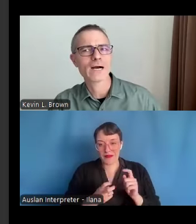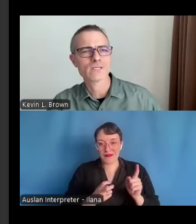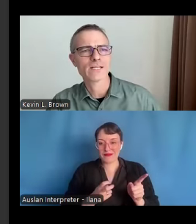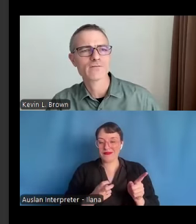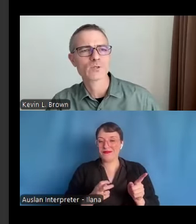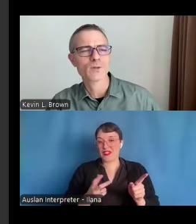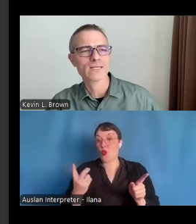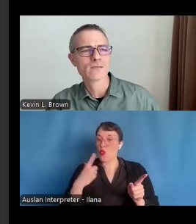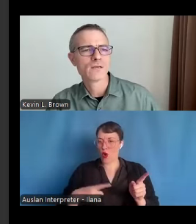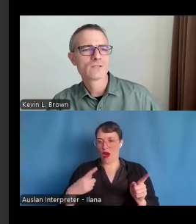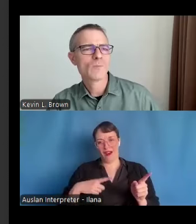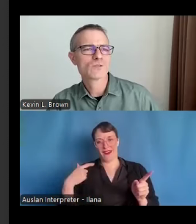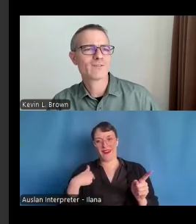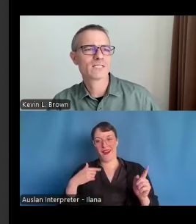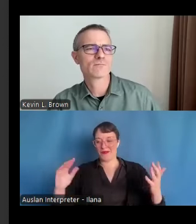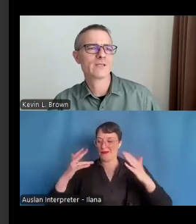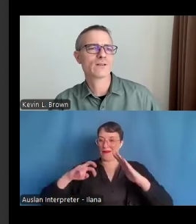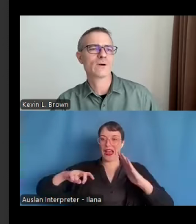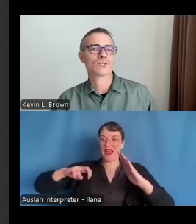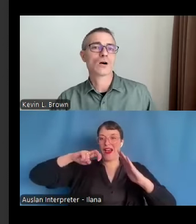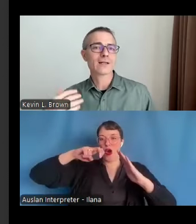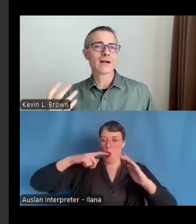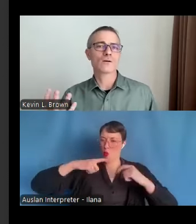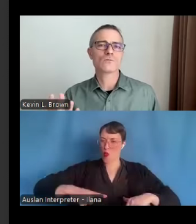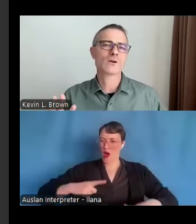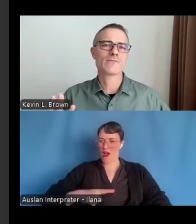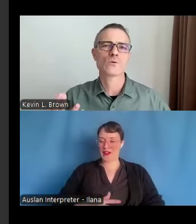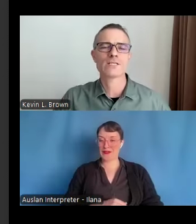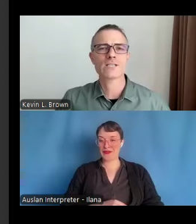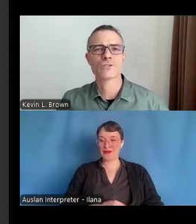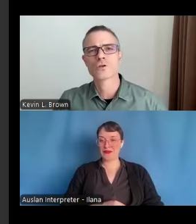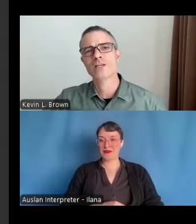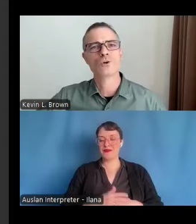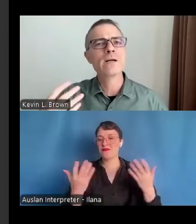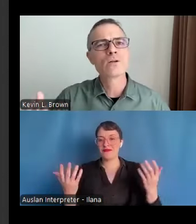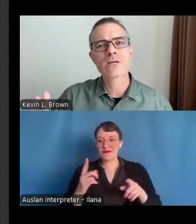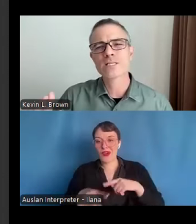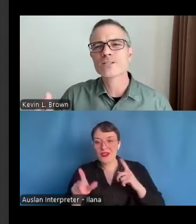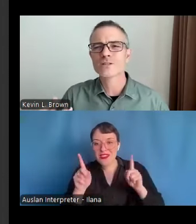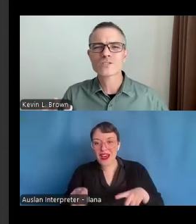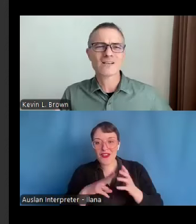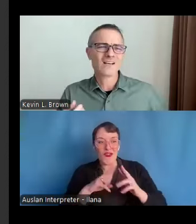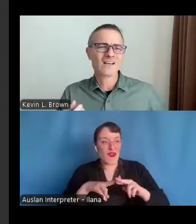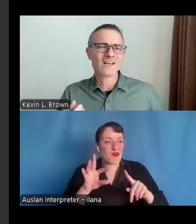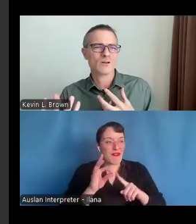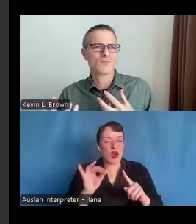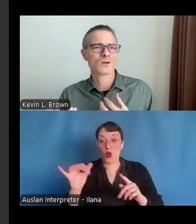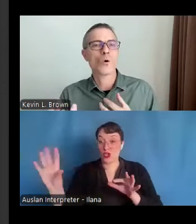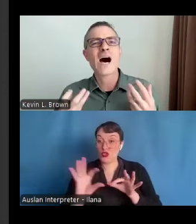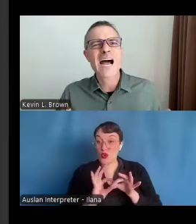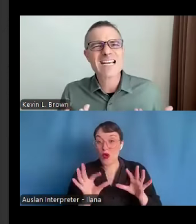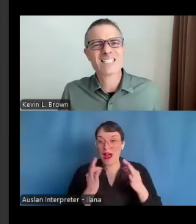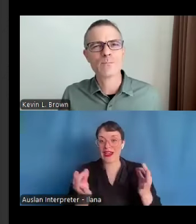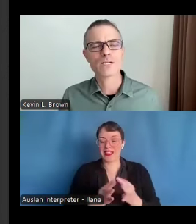climbing the mountain in the first place. So most of us, either we started our own nonprofit organizations or we joined an organization. There's a problem